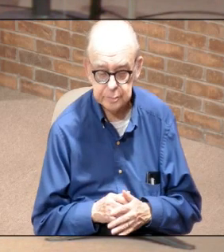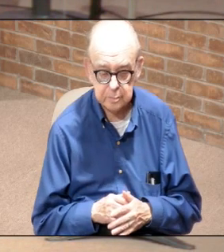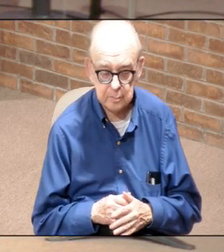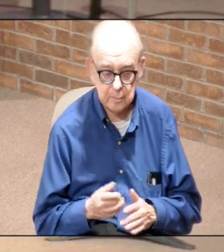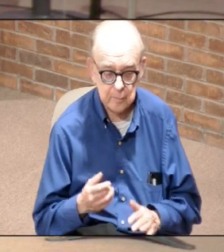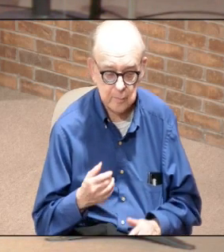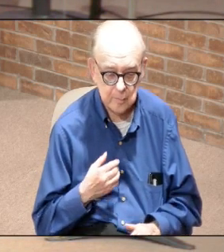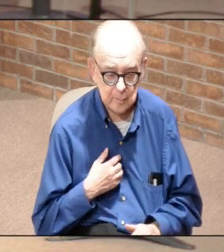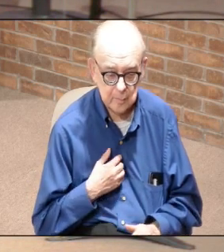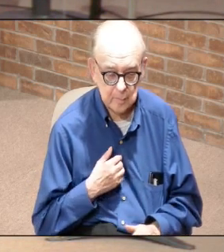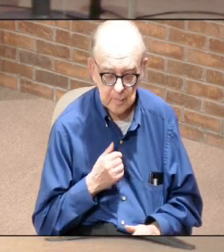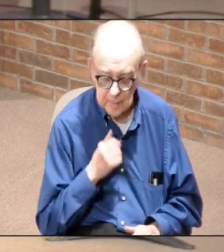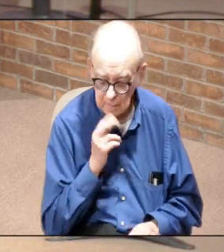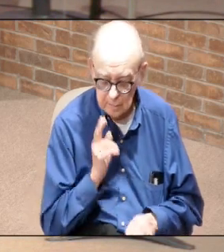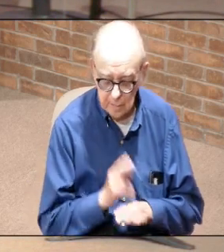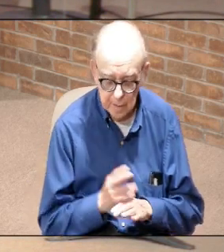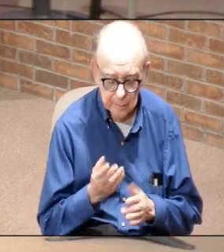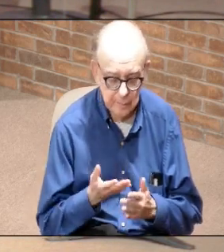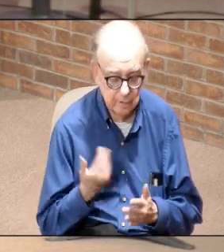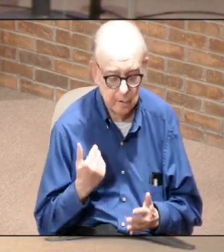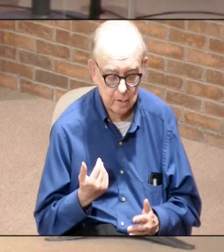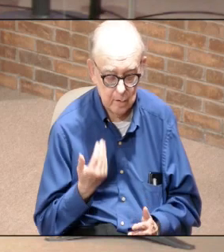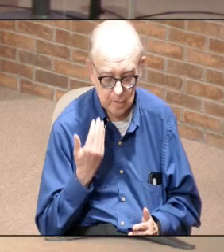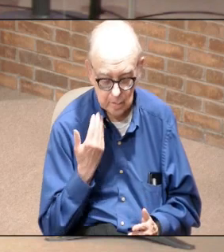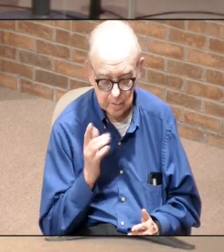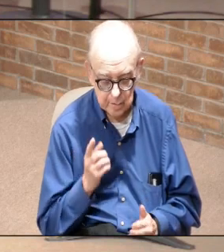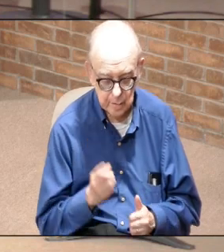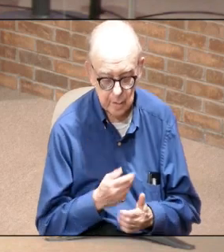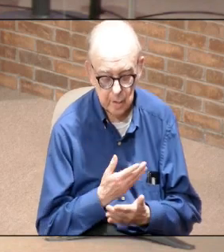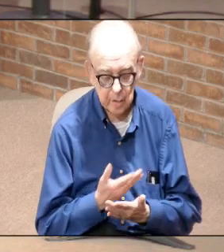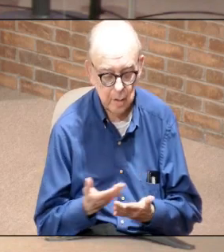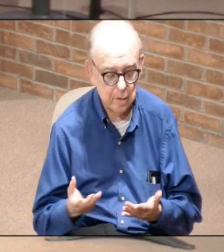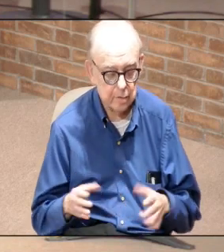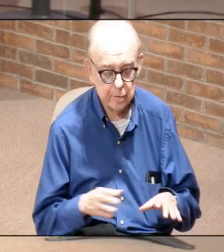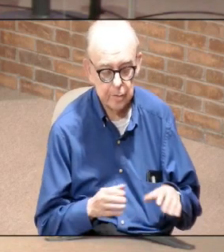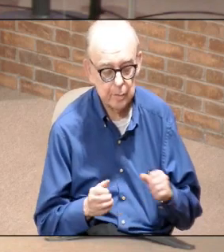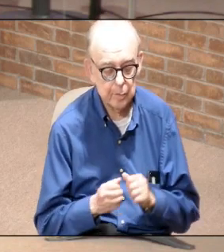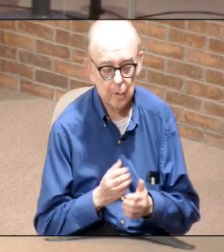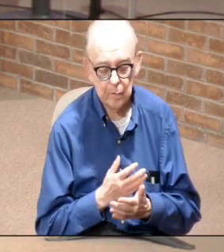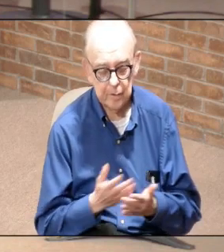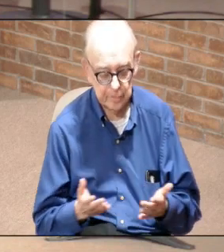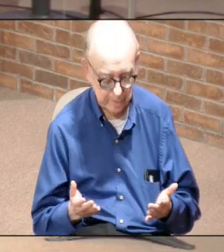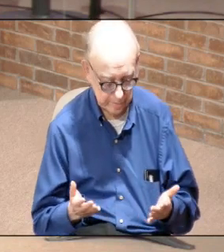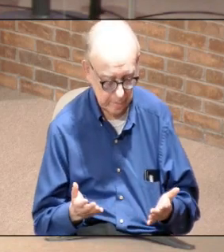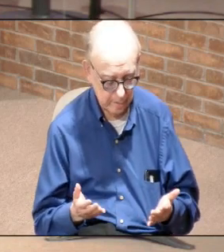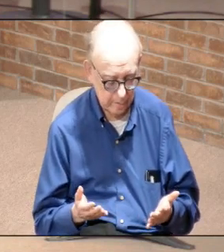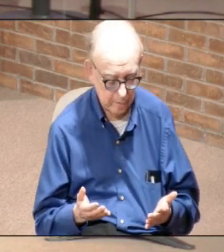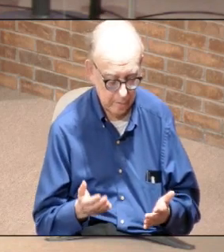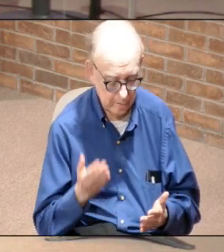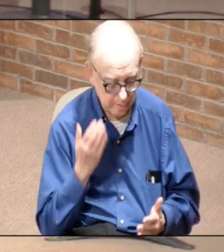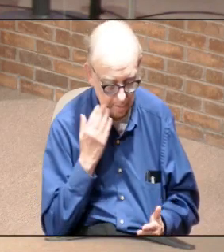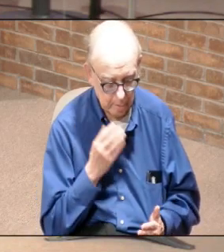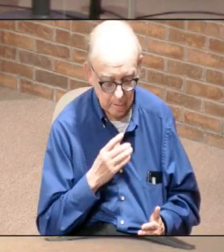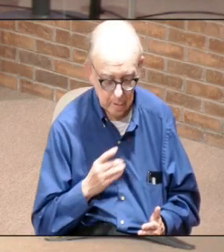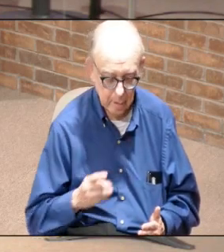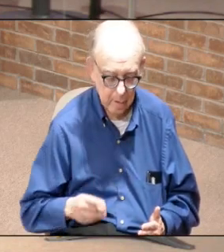I haven't even used that stuff. I wouldn't know the first thing to do with that helmet. Knowing David, he would have the helmet on